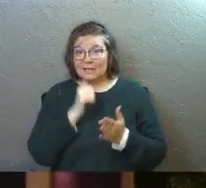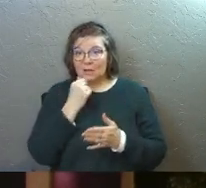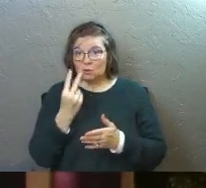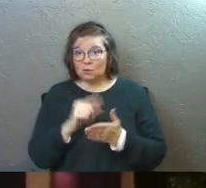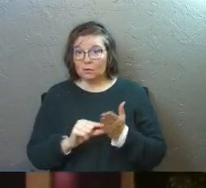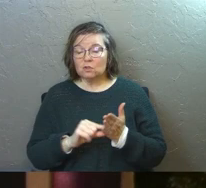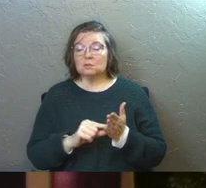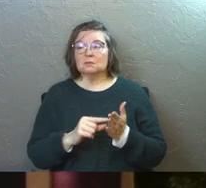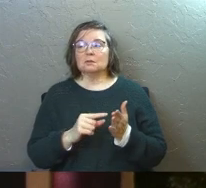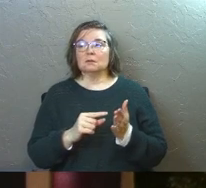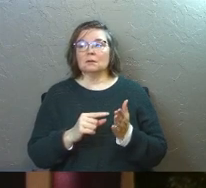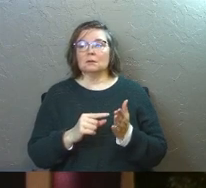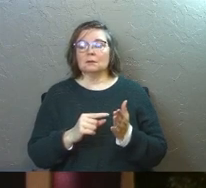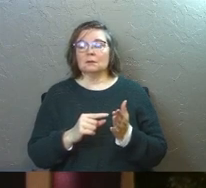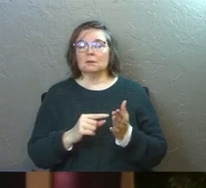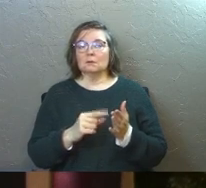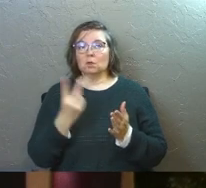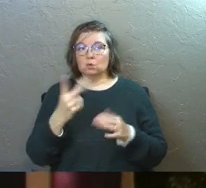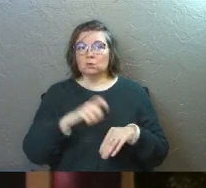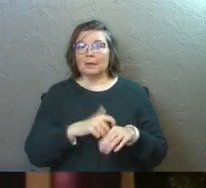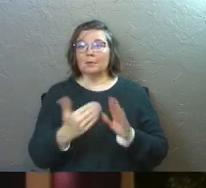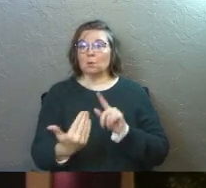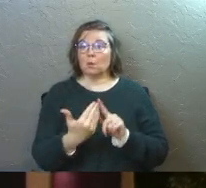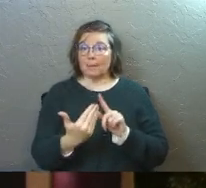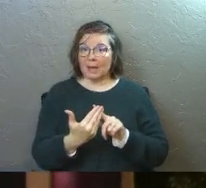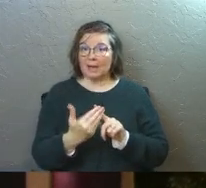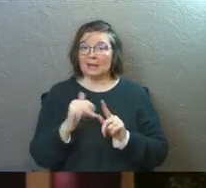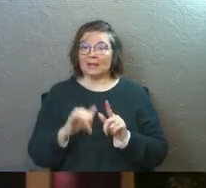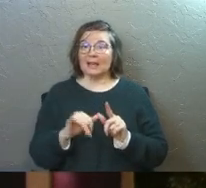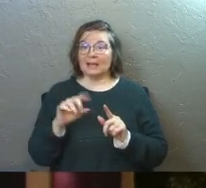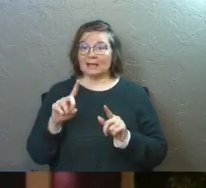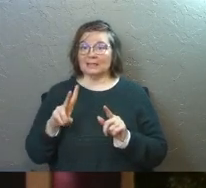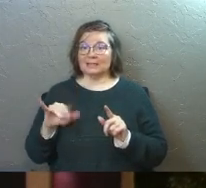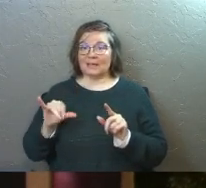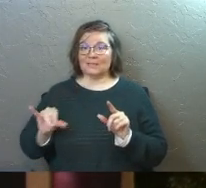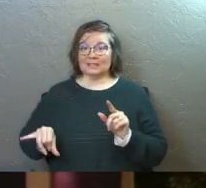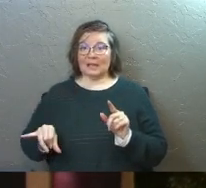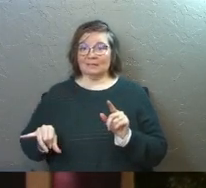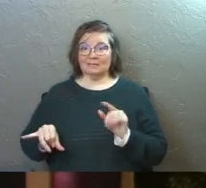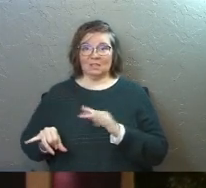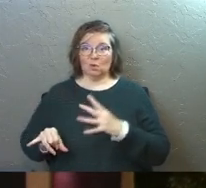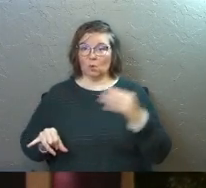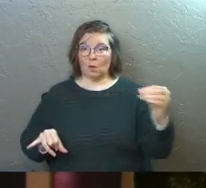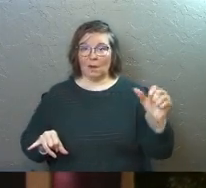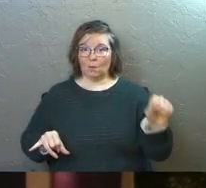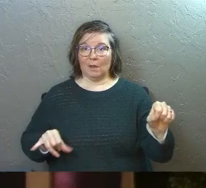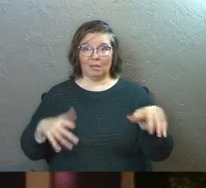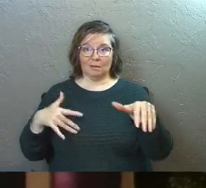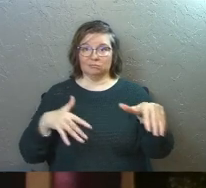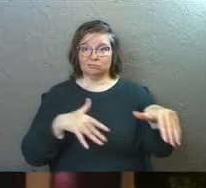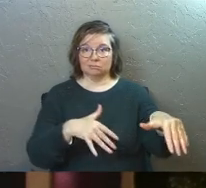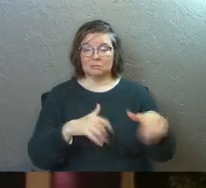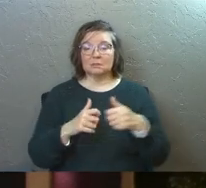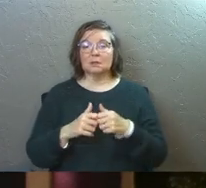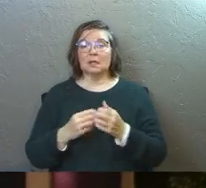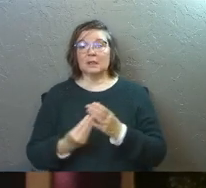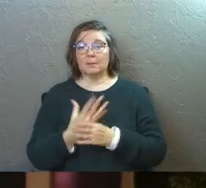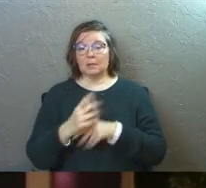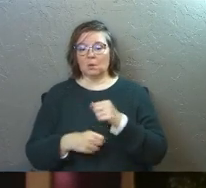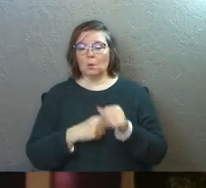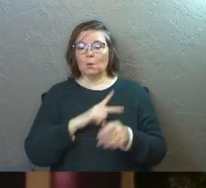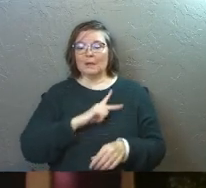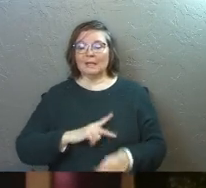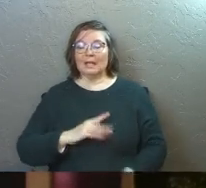those two verses, in that one verse, that it is reminded, we're reminded of the fact that David stayed behind, right? In the spring of the year, when